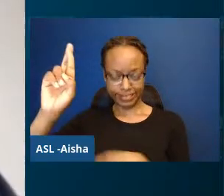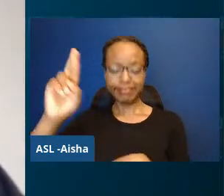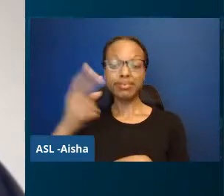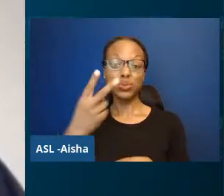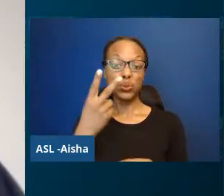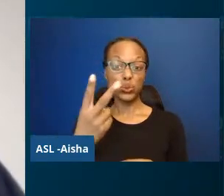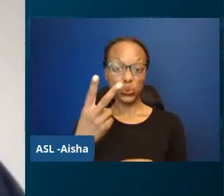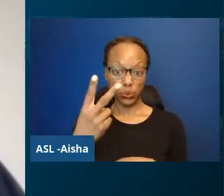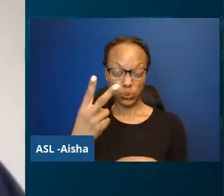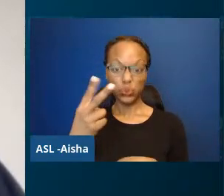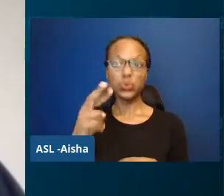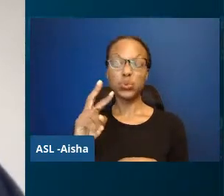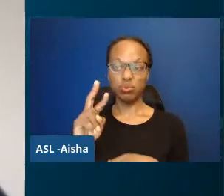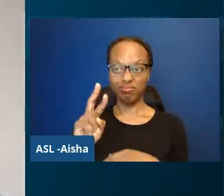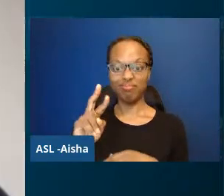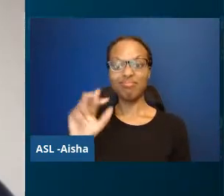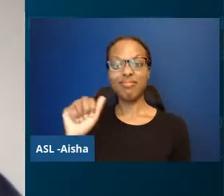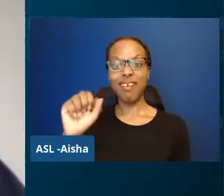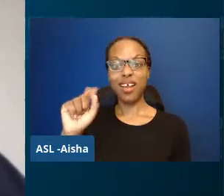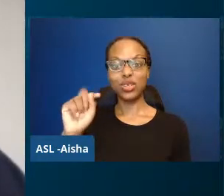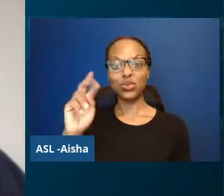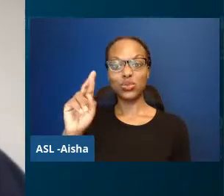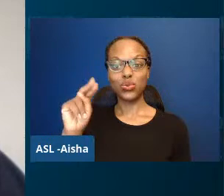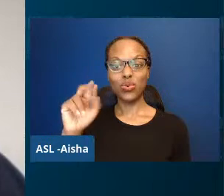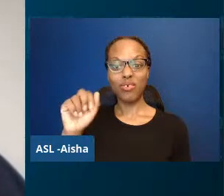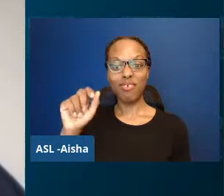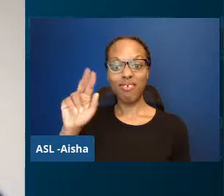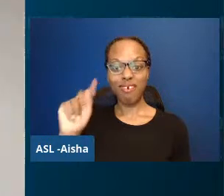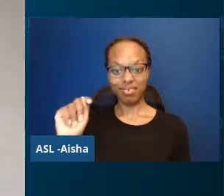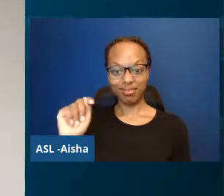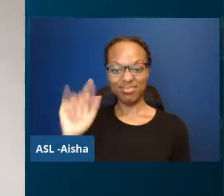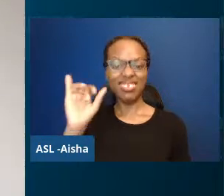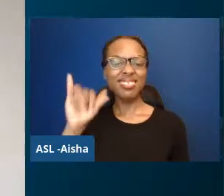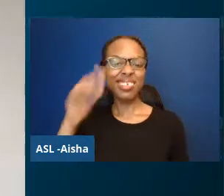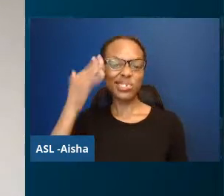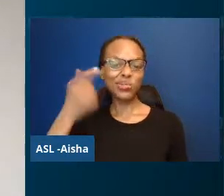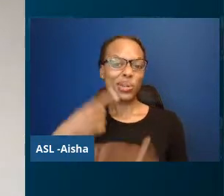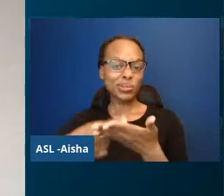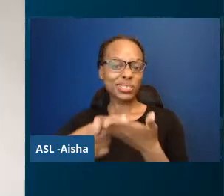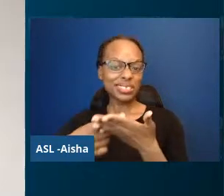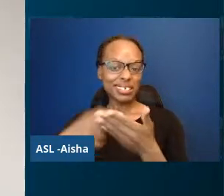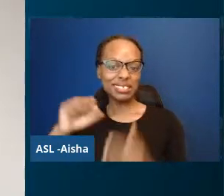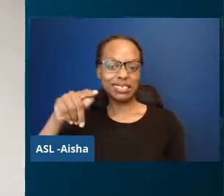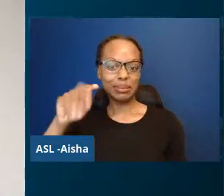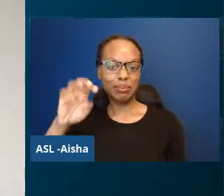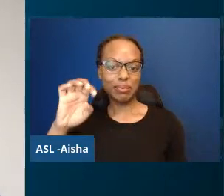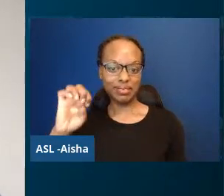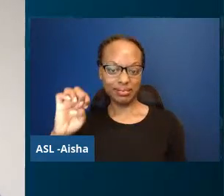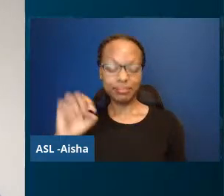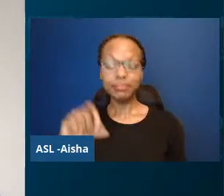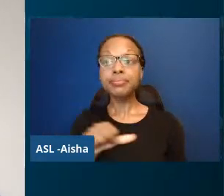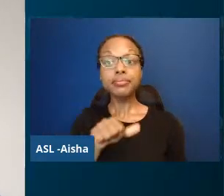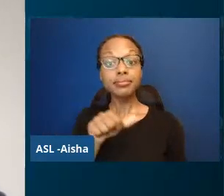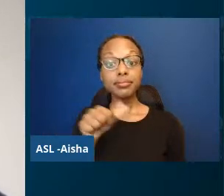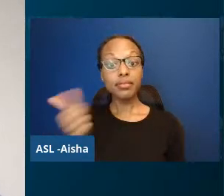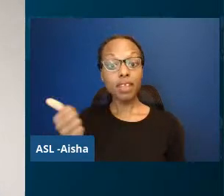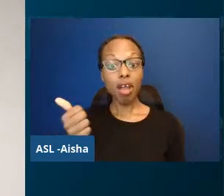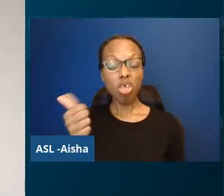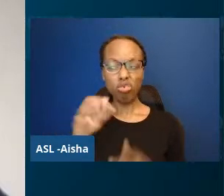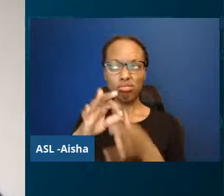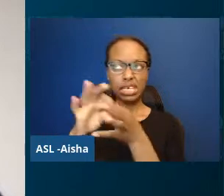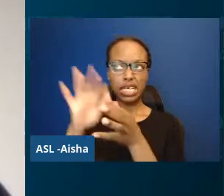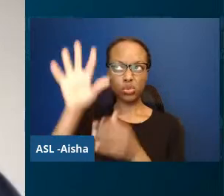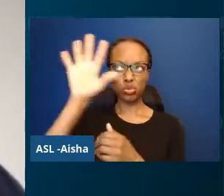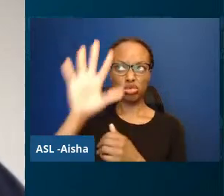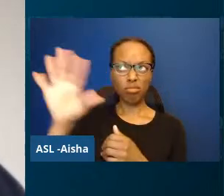talk about space. But another connection that navigators would have had on Intrepid, or at least